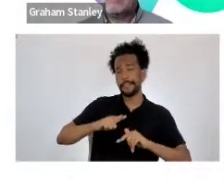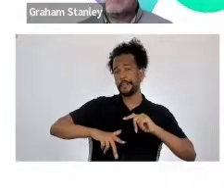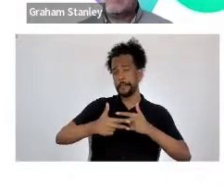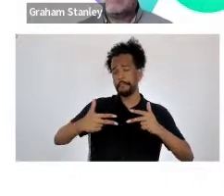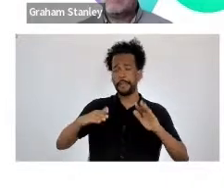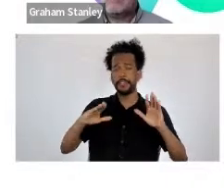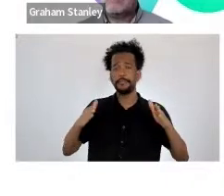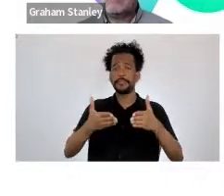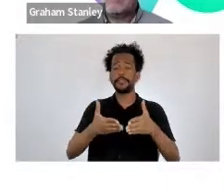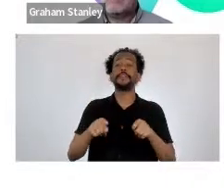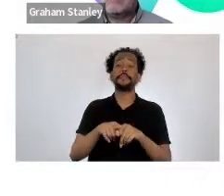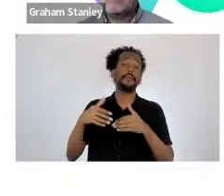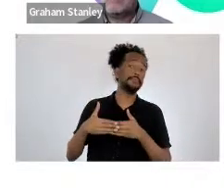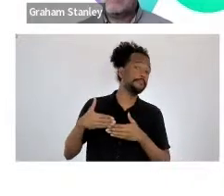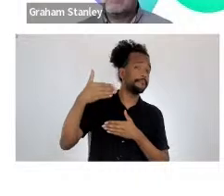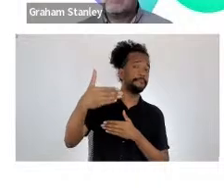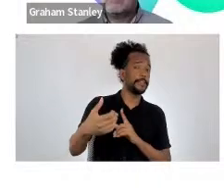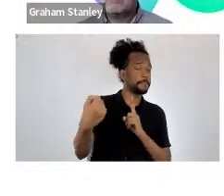later.